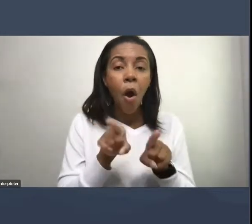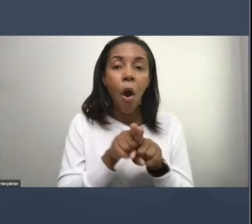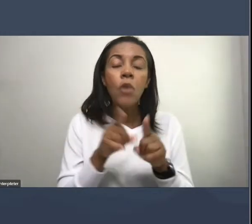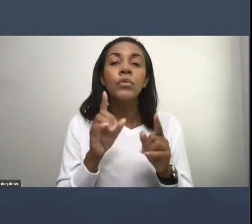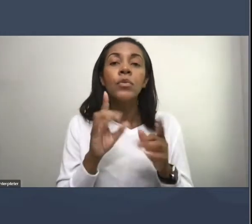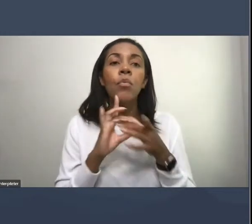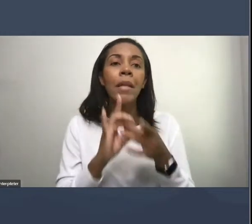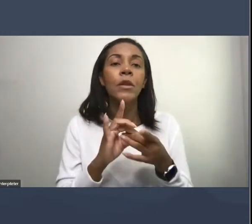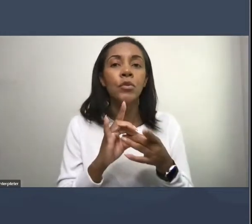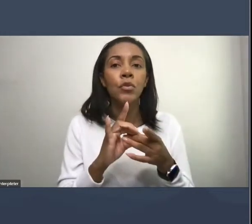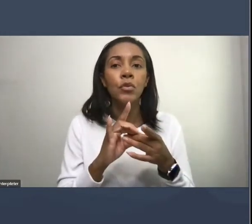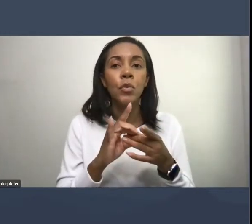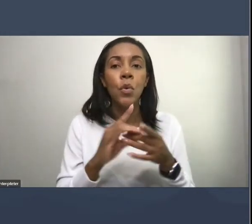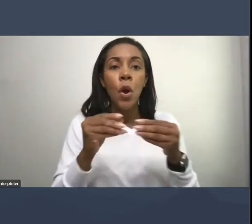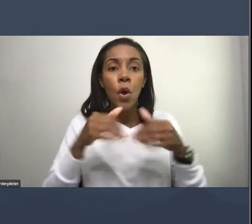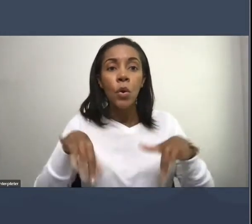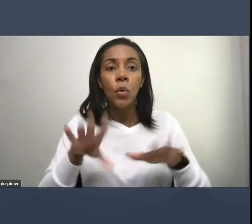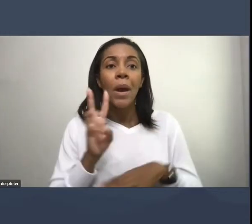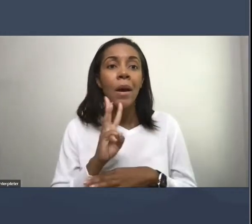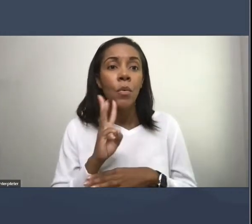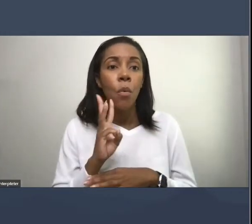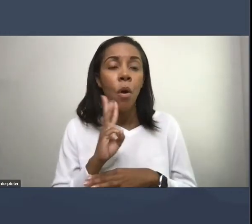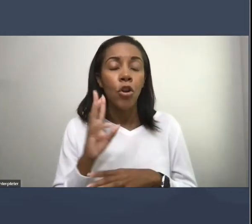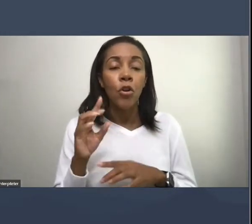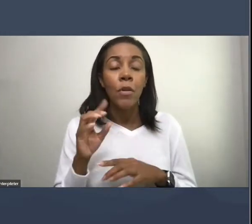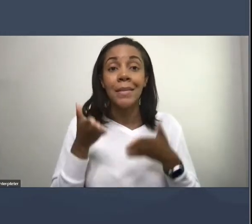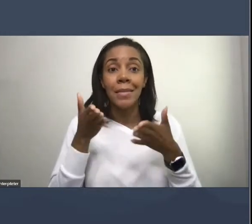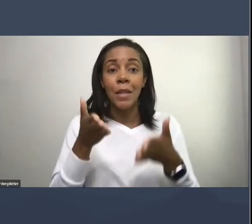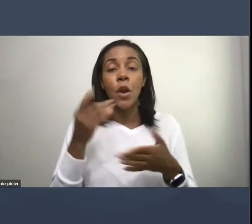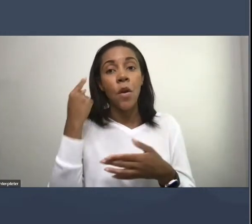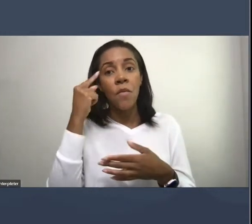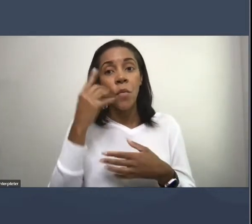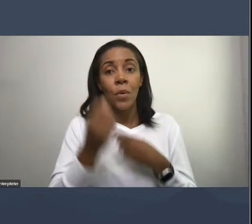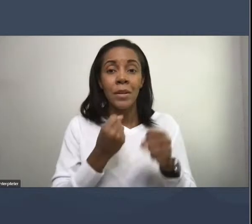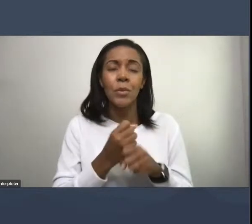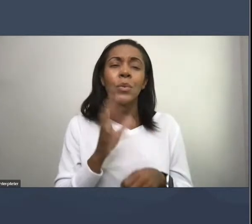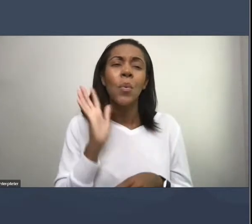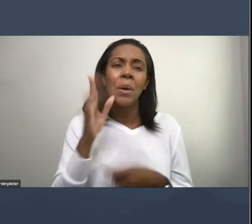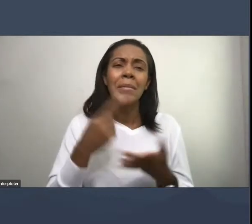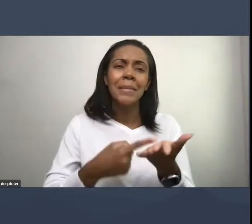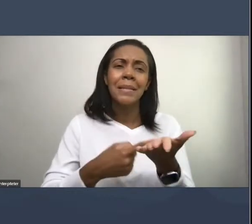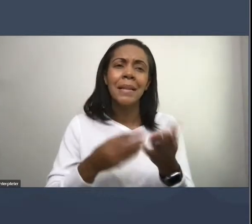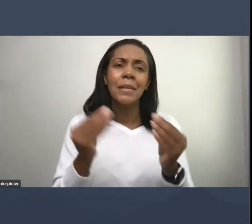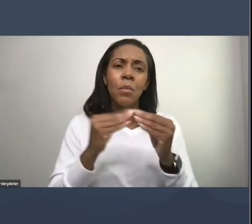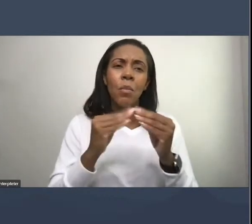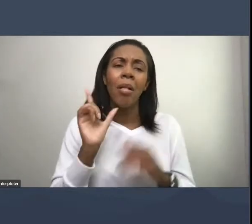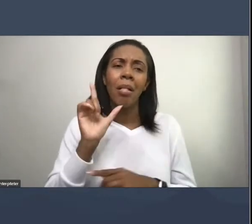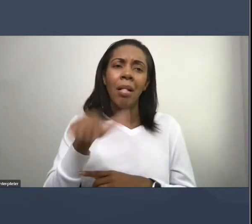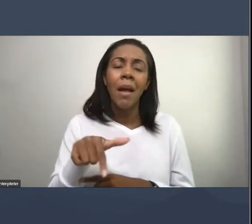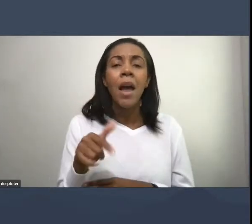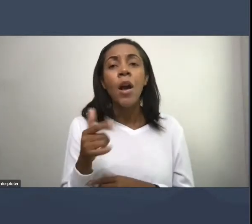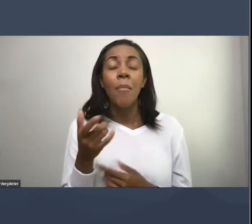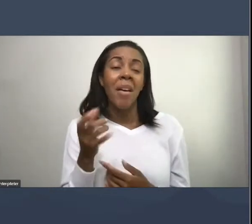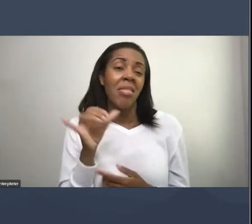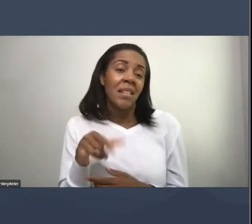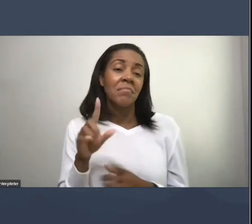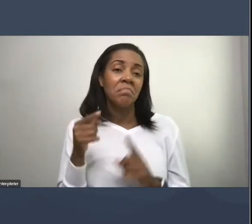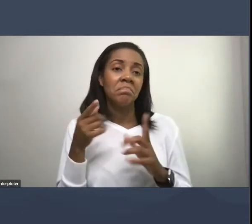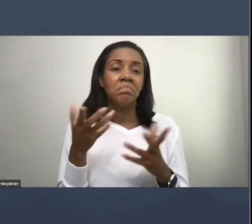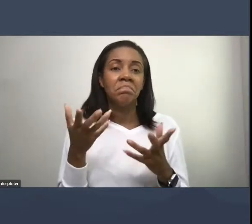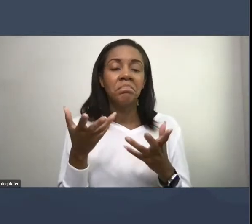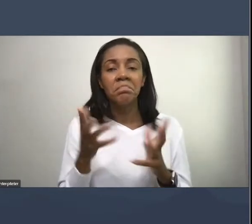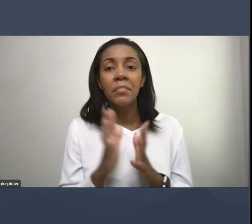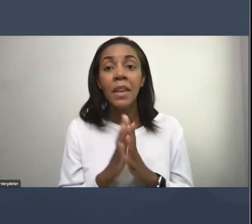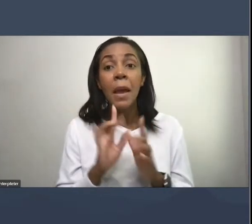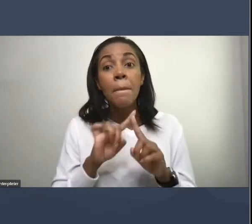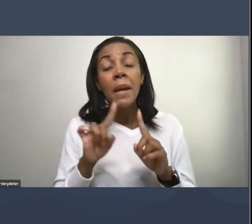that is there that has been affected for years. So we'll talk about that a little bit later. And then ultimately, that's kind of where we are. But to get to that point where